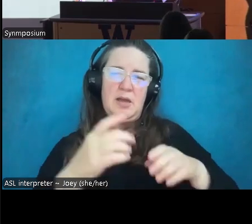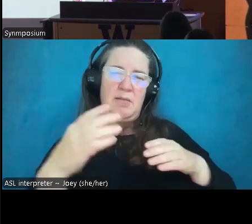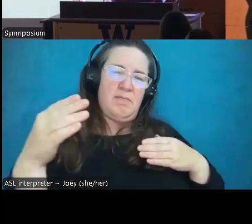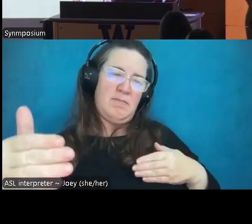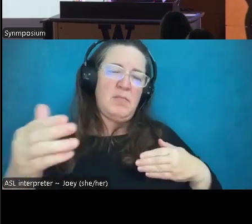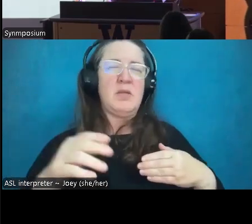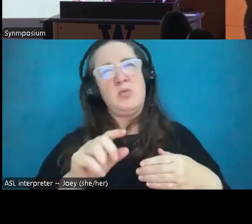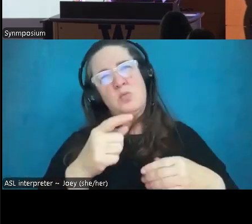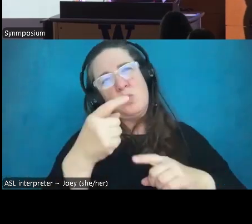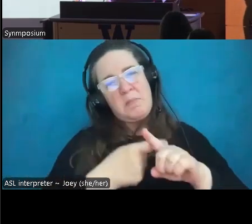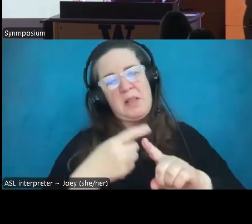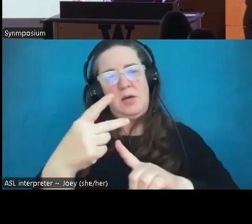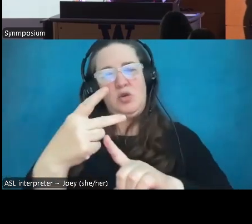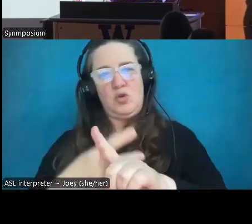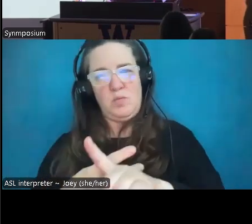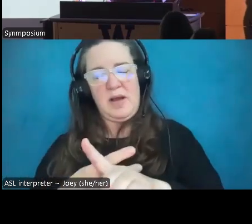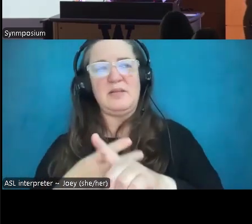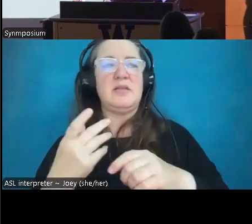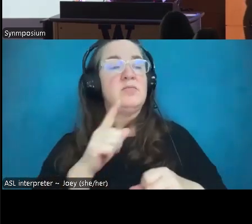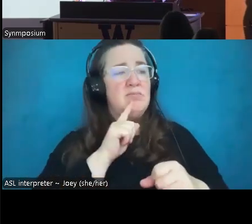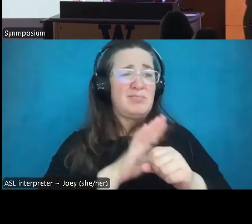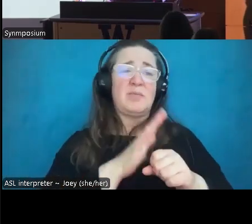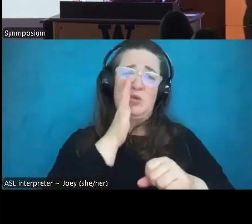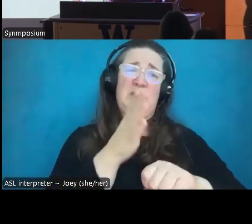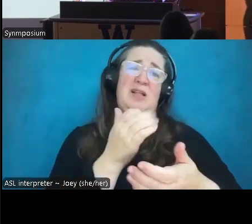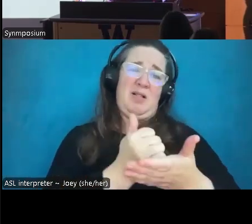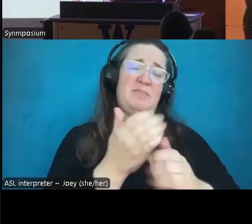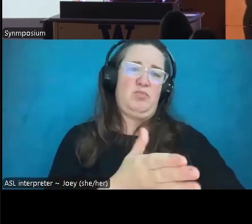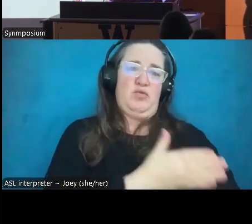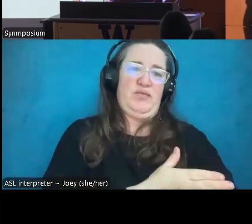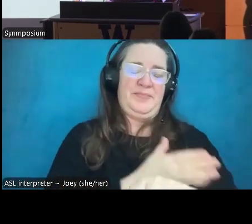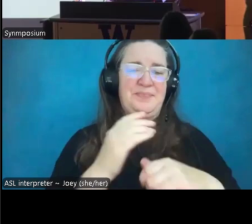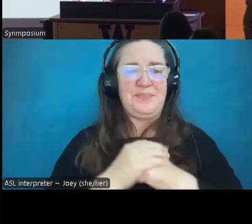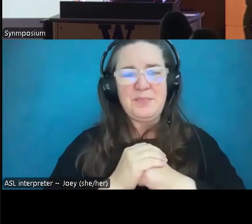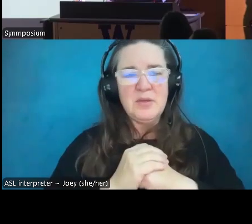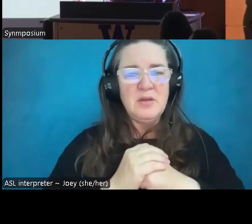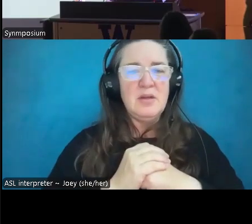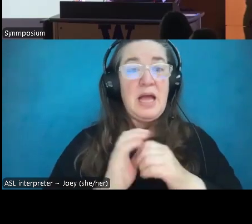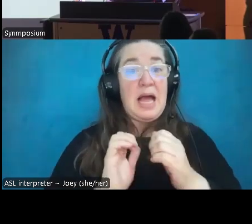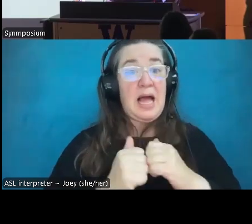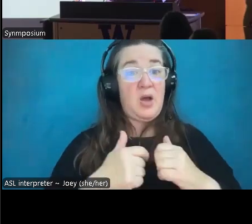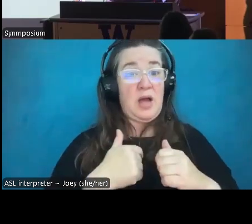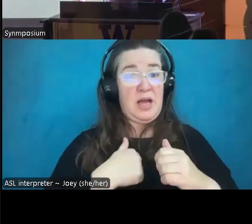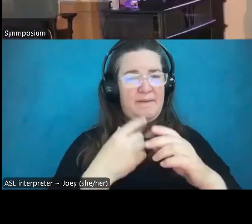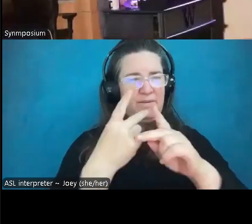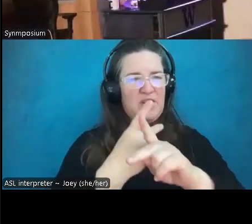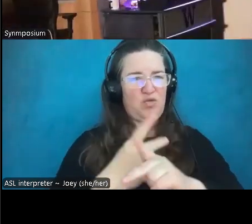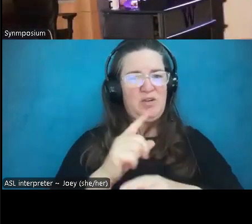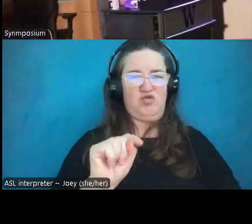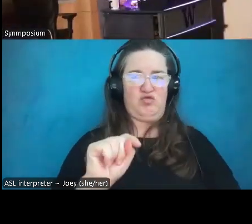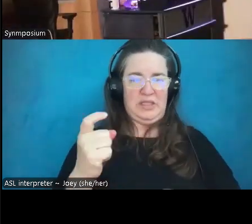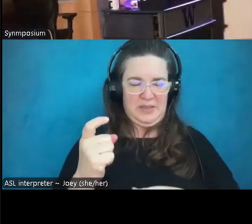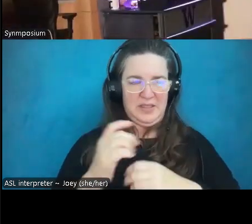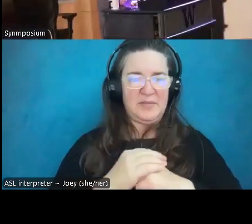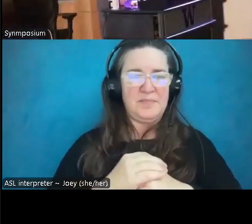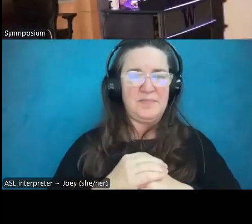sight, or at least help in sight. Okay, so kind of how I divide up the treatment. When cognitive symptoms